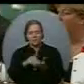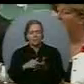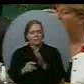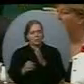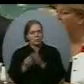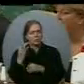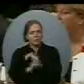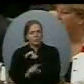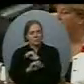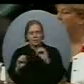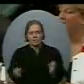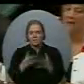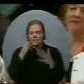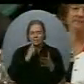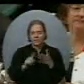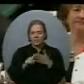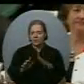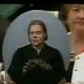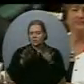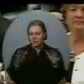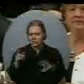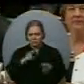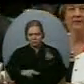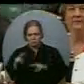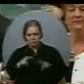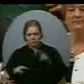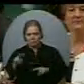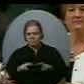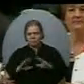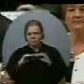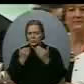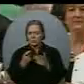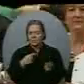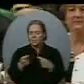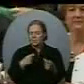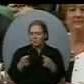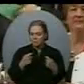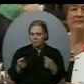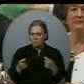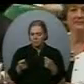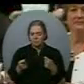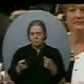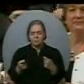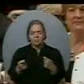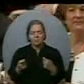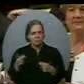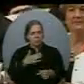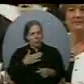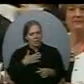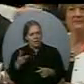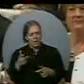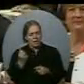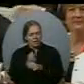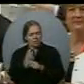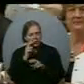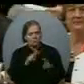that initiative and, by and large, been quite satisfied with it. When it comes to the GA Legacy Fund, she's given some very thoughtful observations on how we can be more open